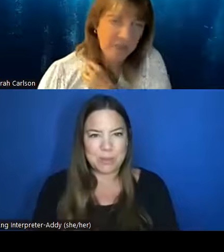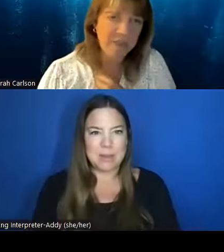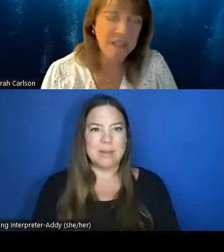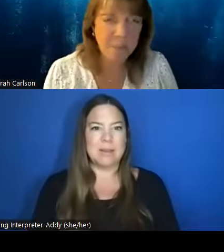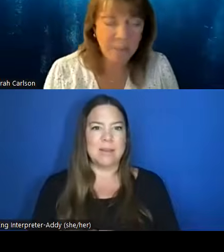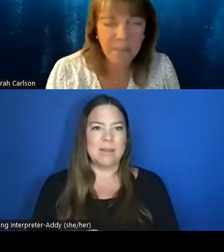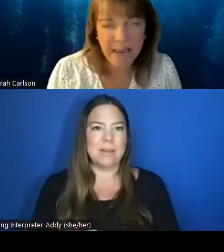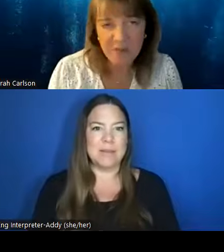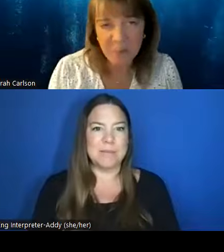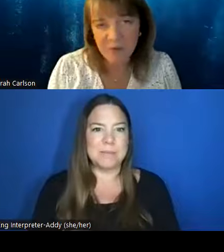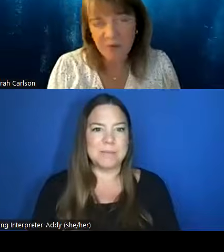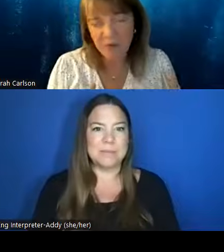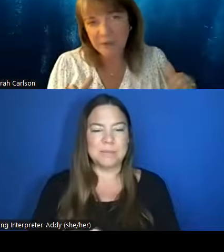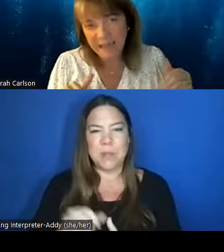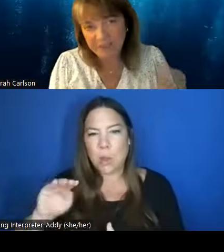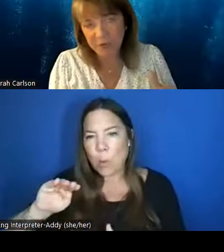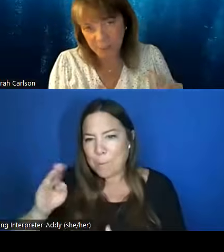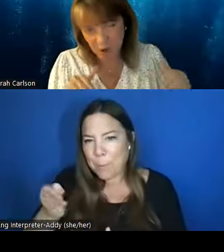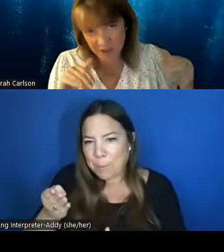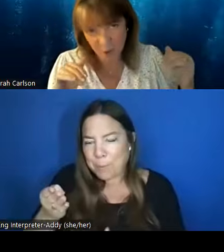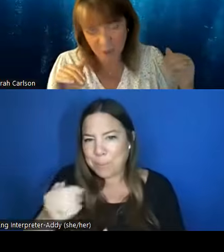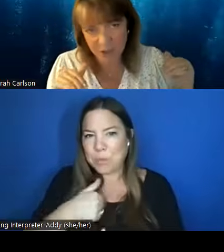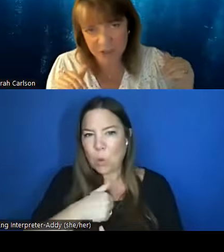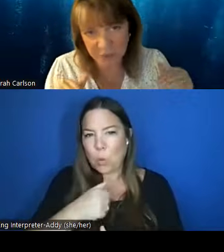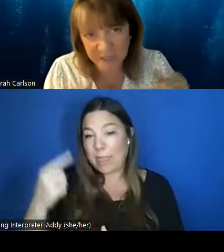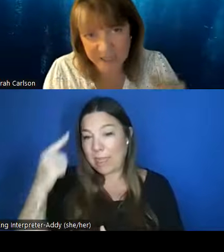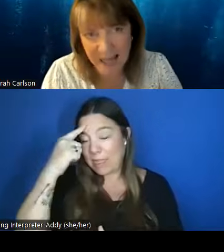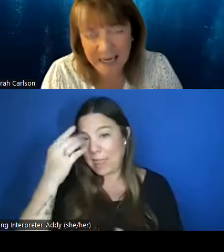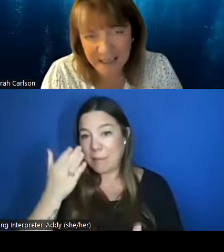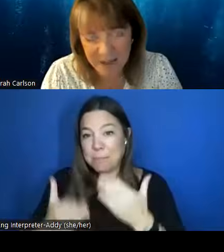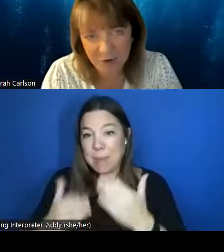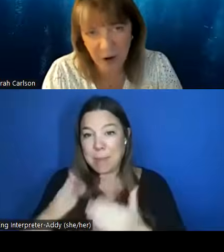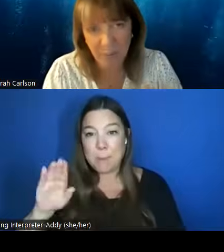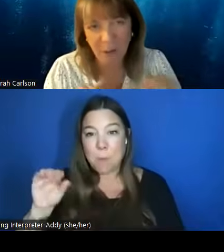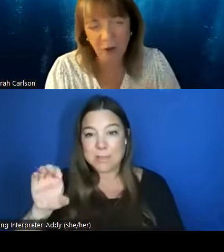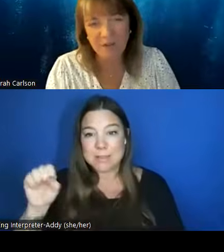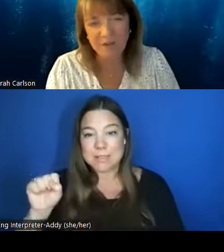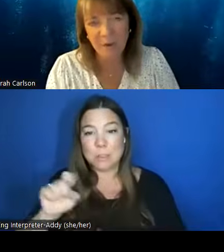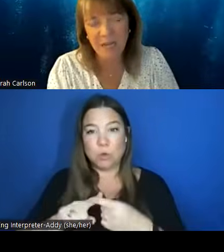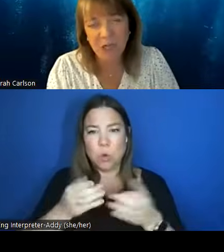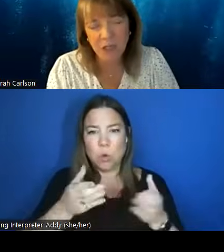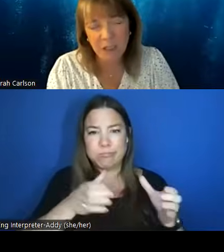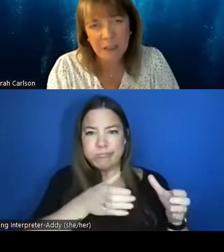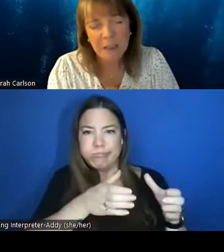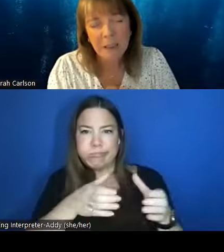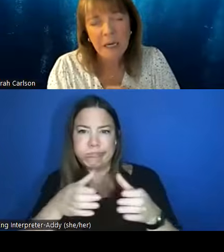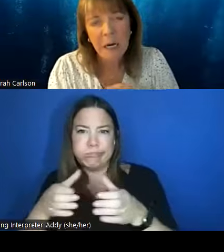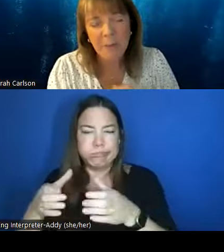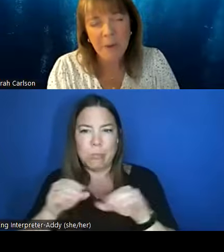think that these may have been levering bosses or bosses for sliding this drum along the